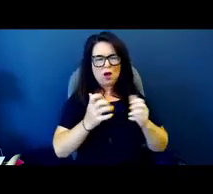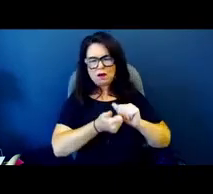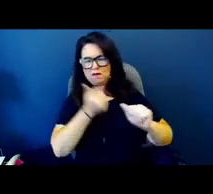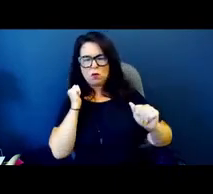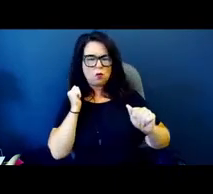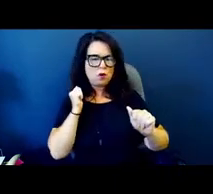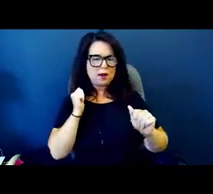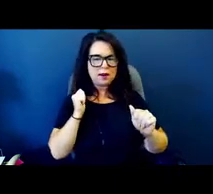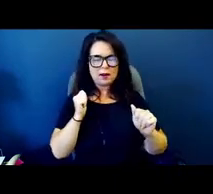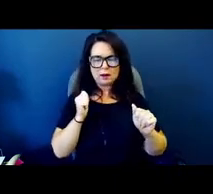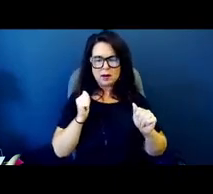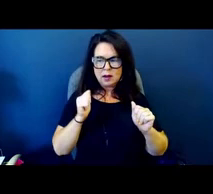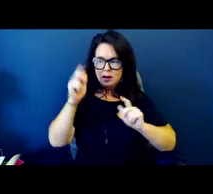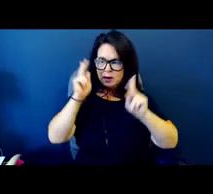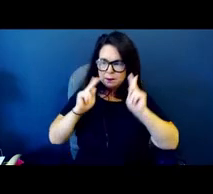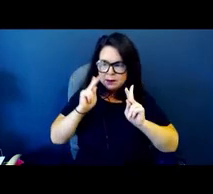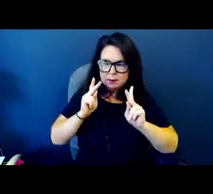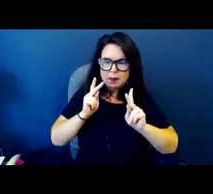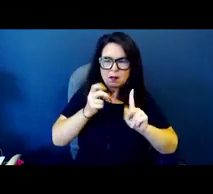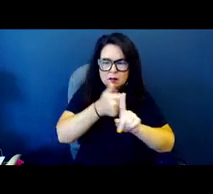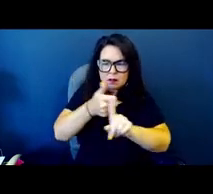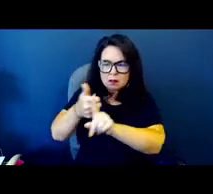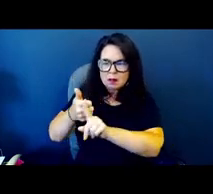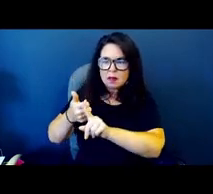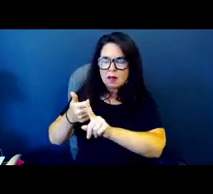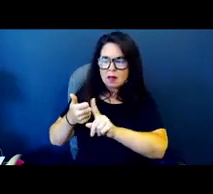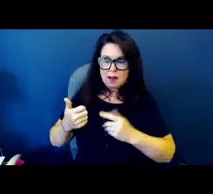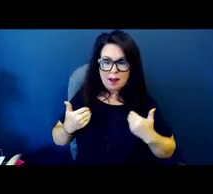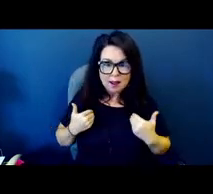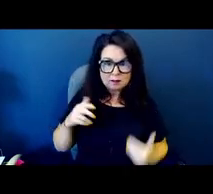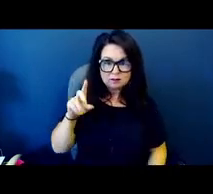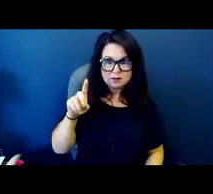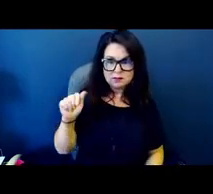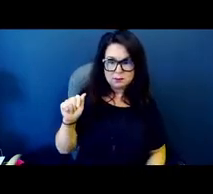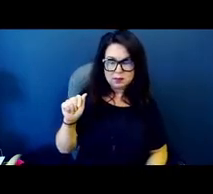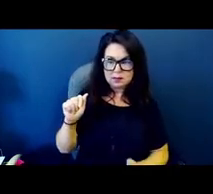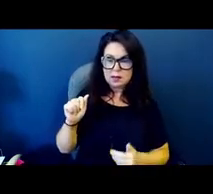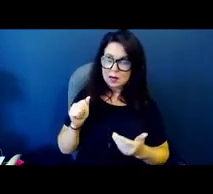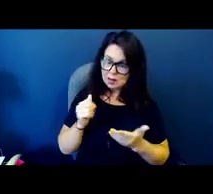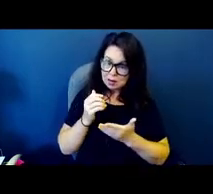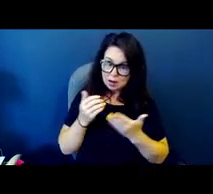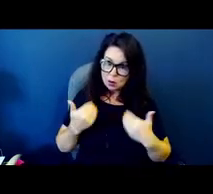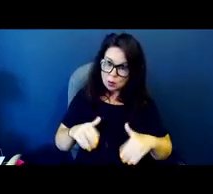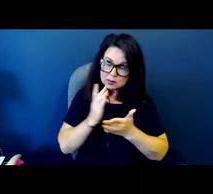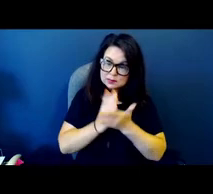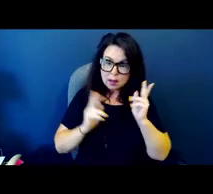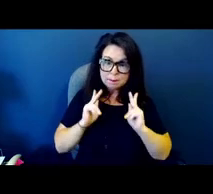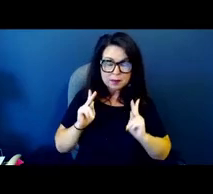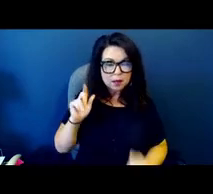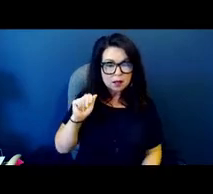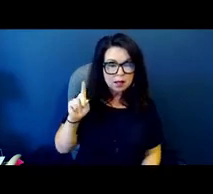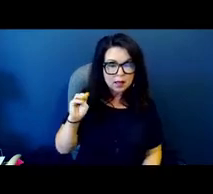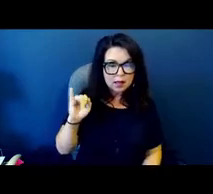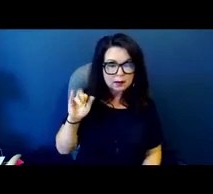who have disabilities are admired, oftentimes for